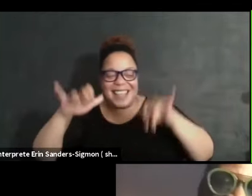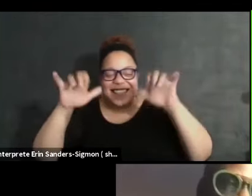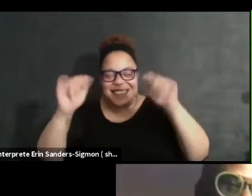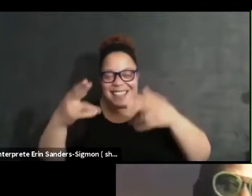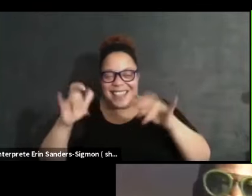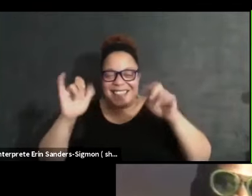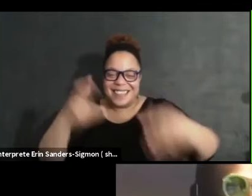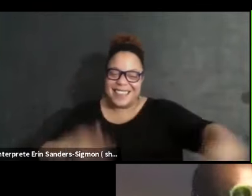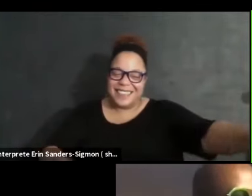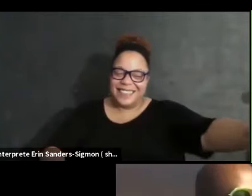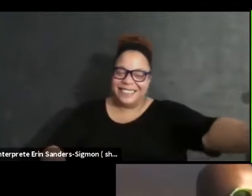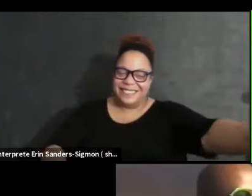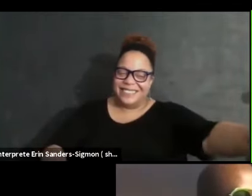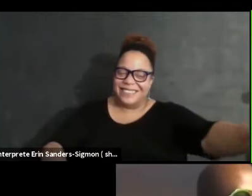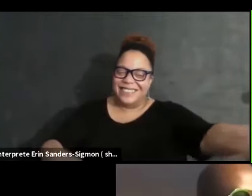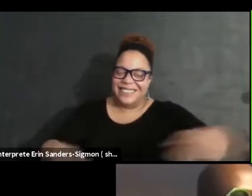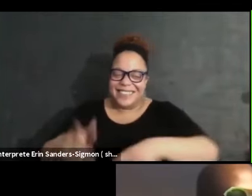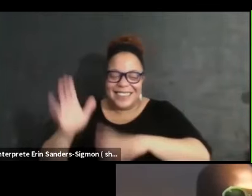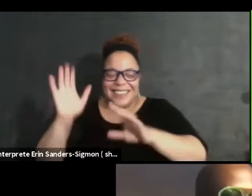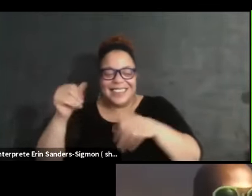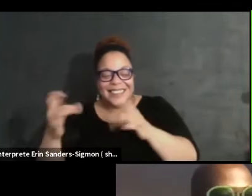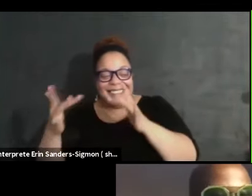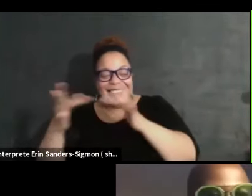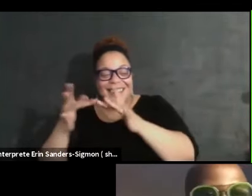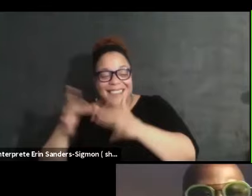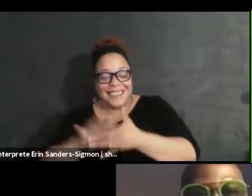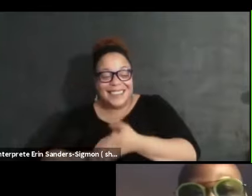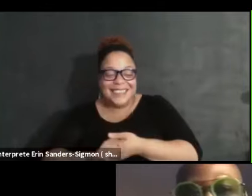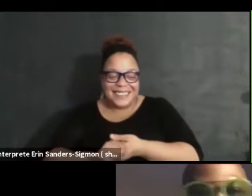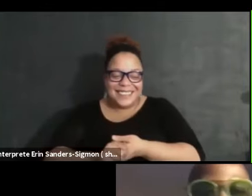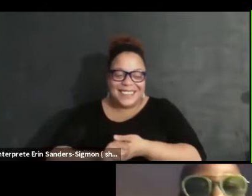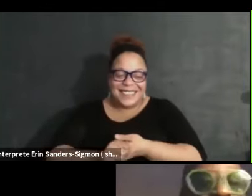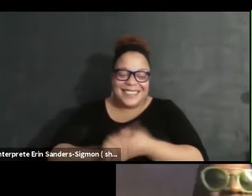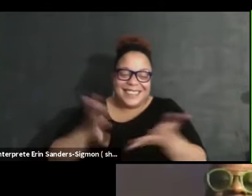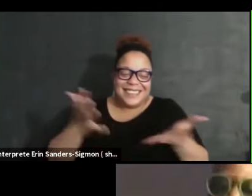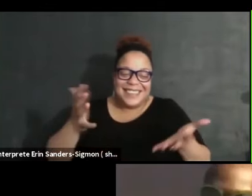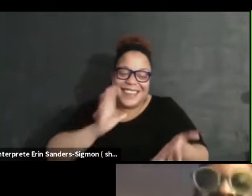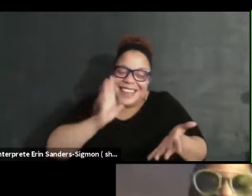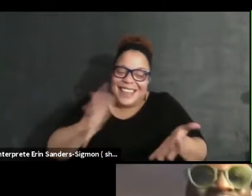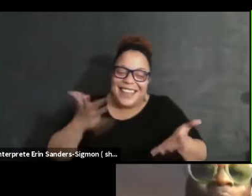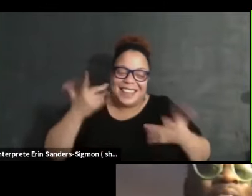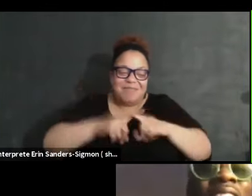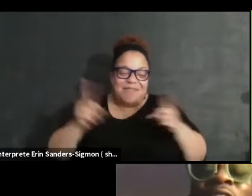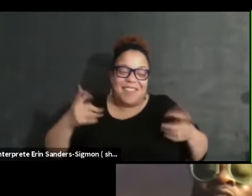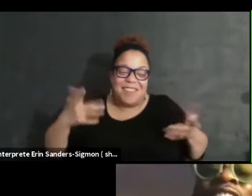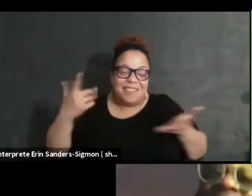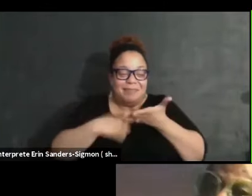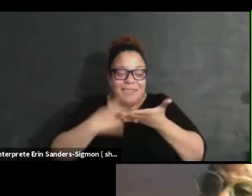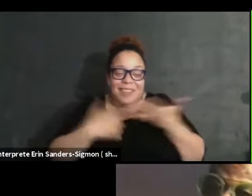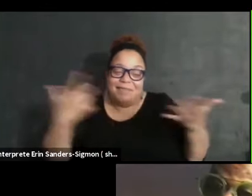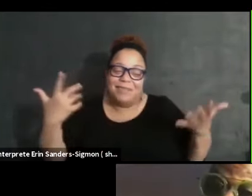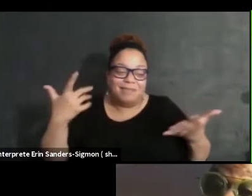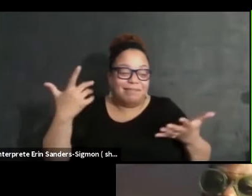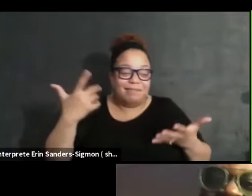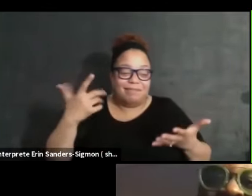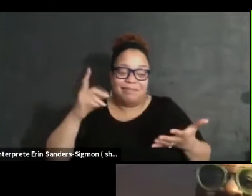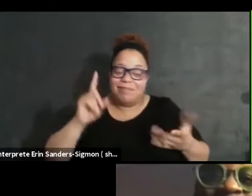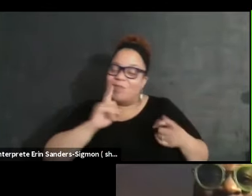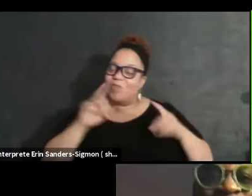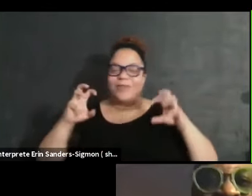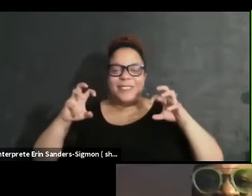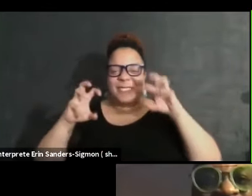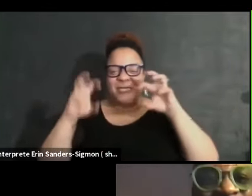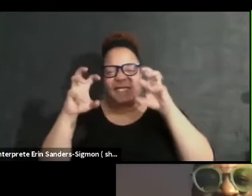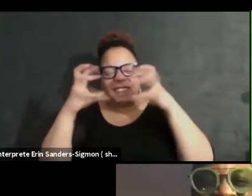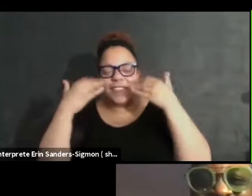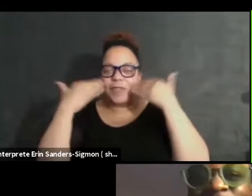internet makes this thing happen, but it also just leads to some tenuous moments. Okay, so we're